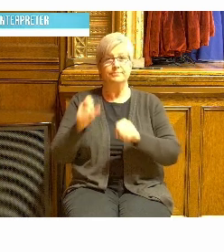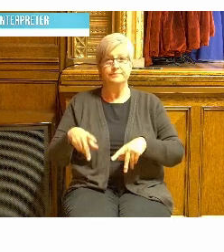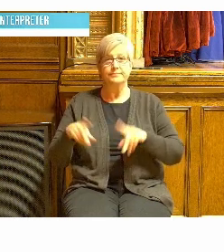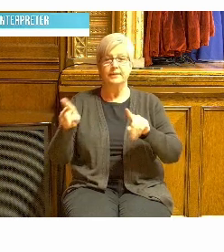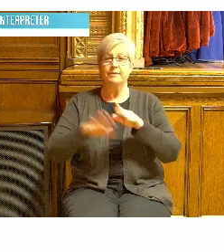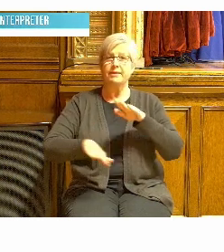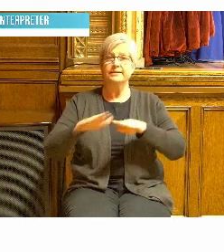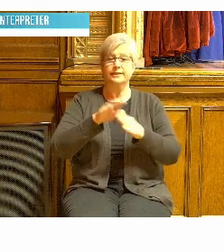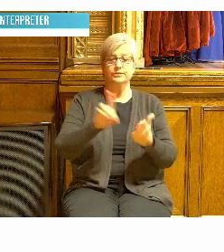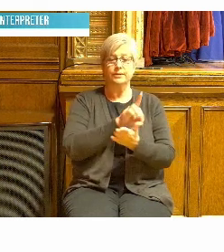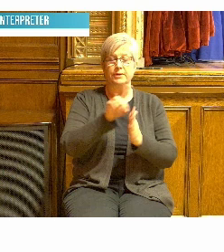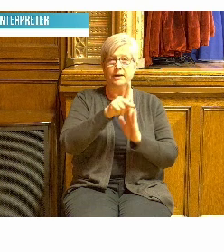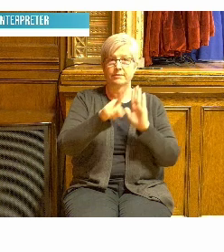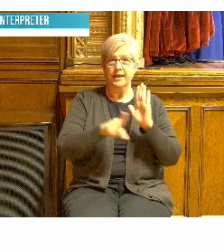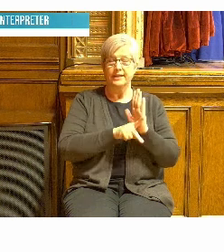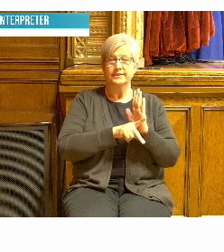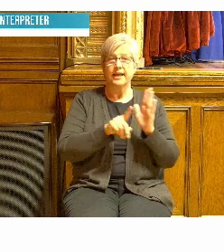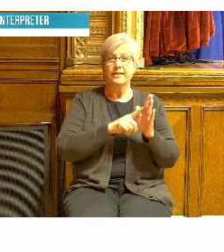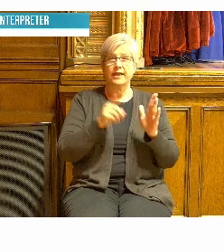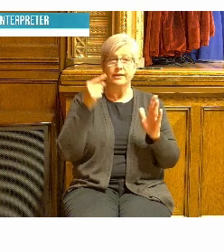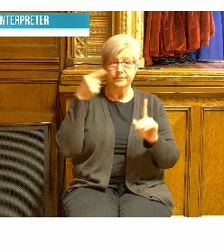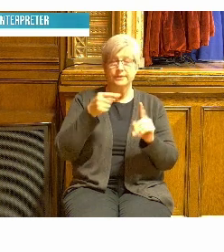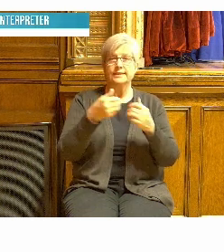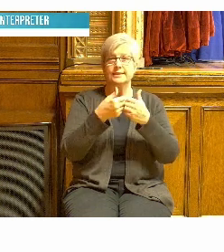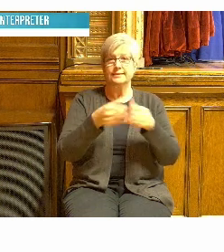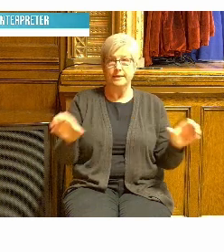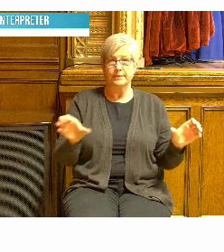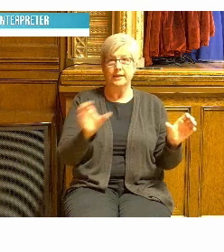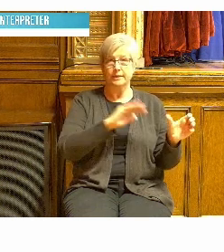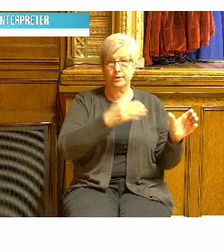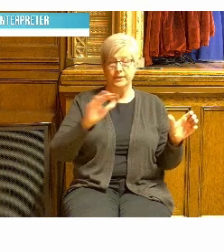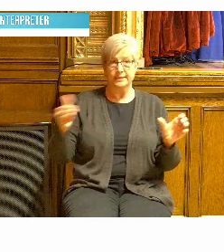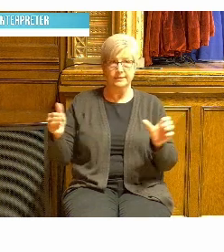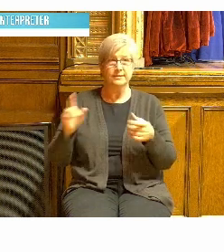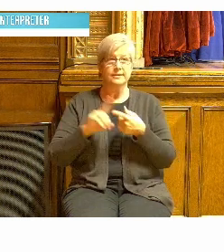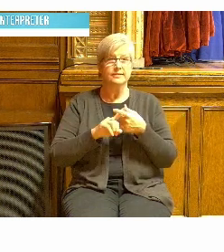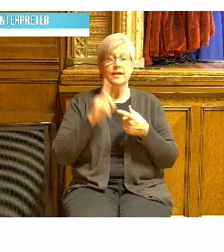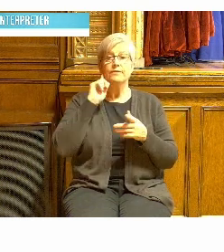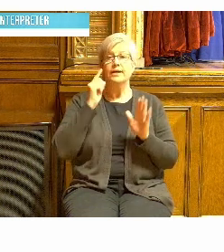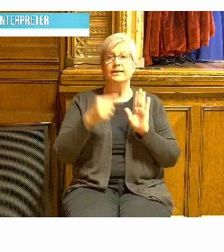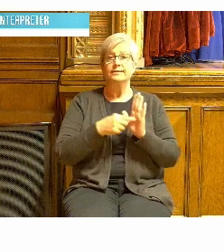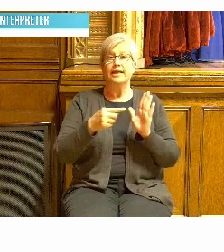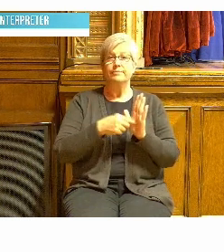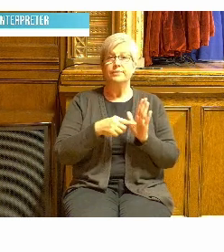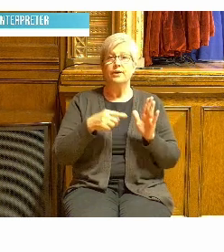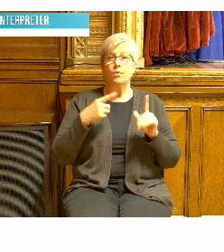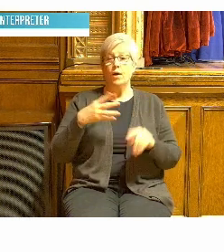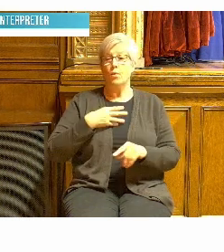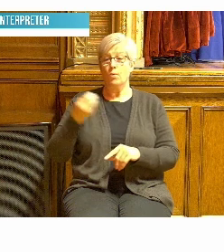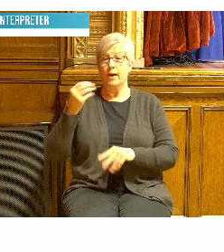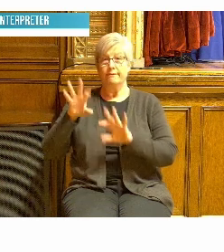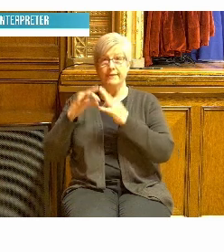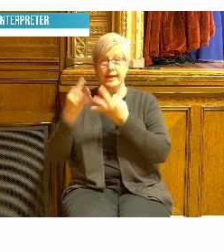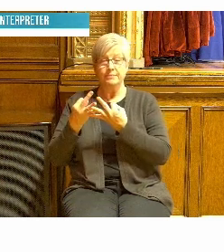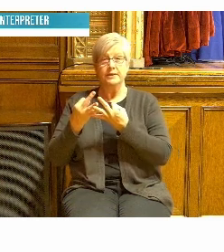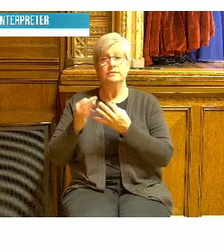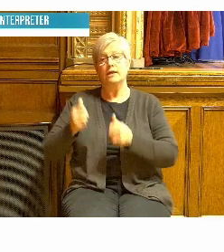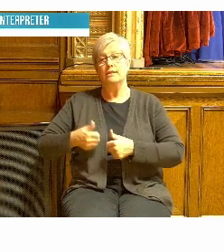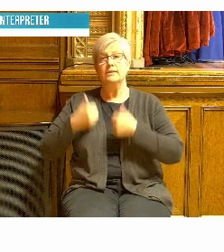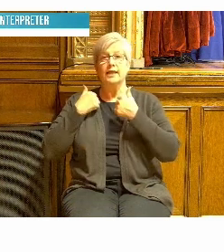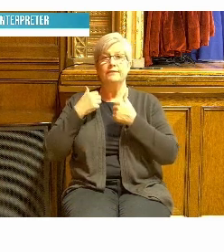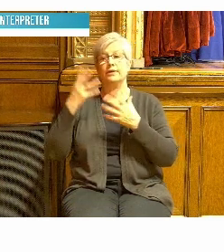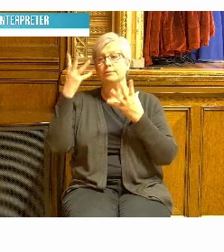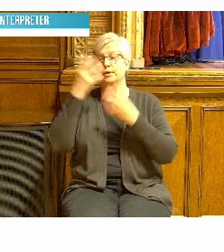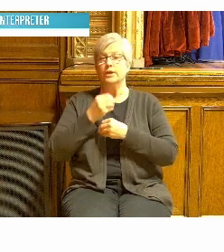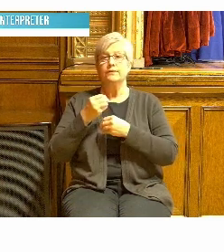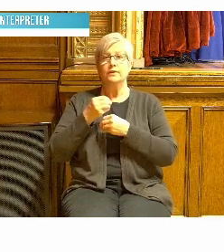on discriminatory policies that sought to segregate communities. For example, while white families got to live in